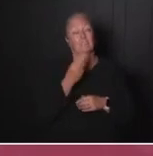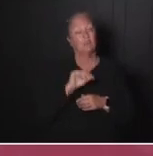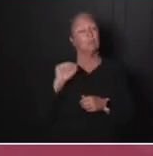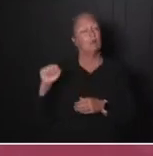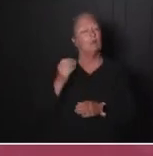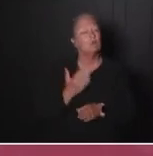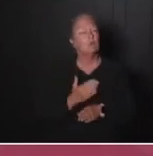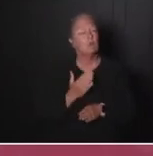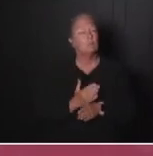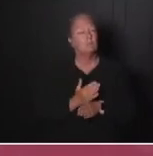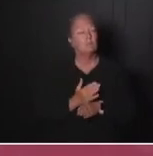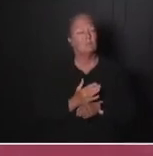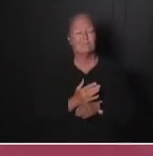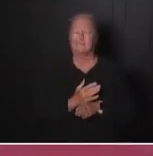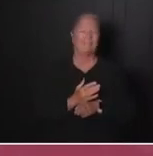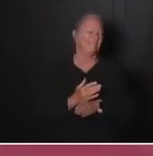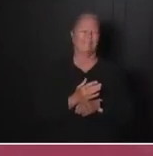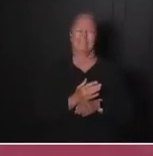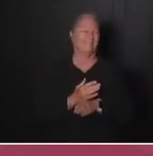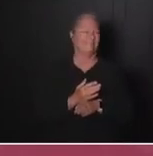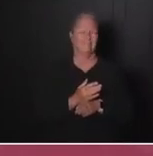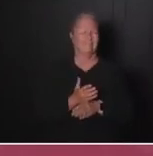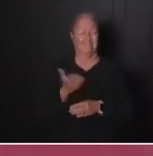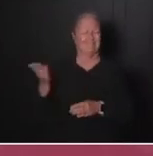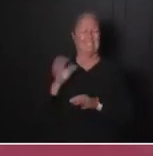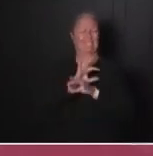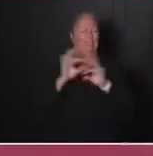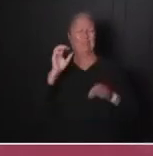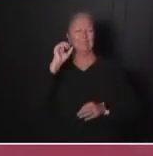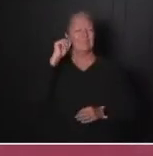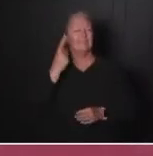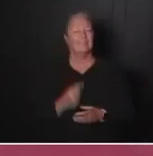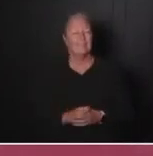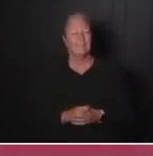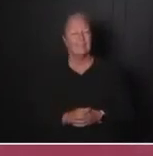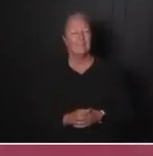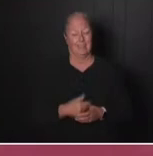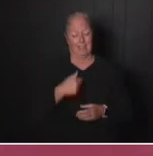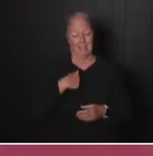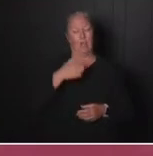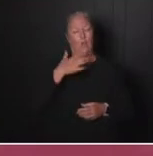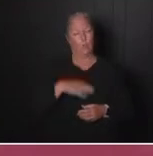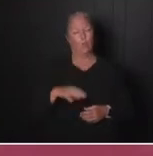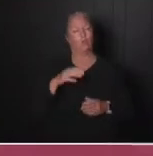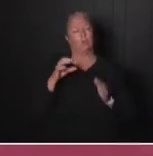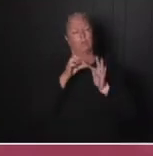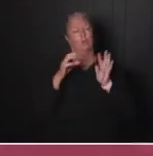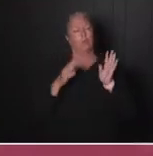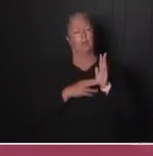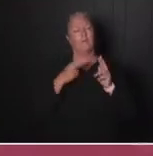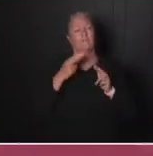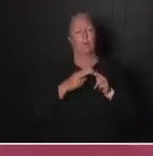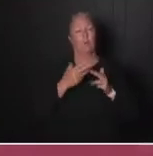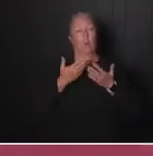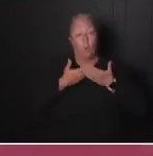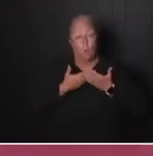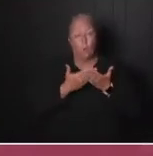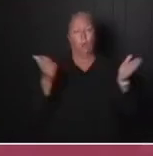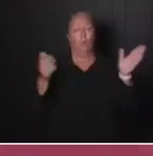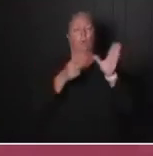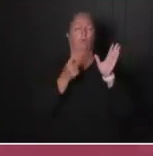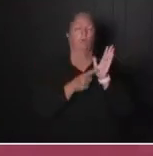position just doesn't get it. I want to be a Prime Minister for every